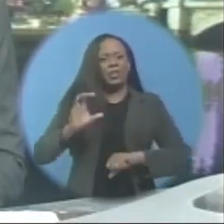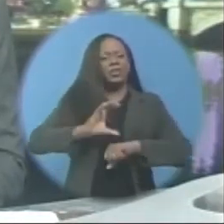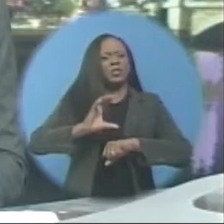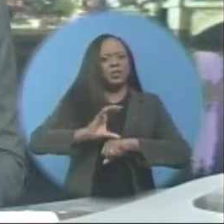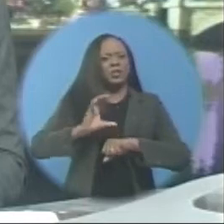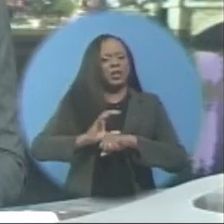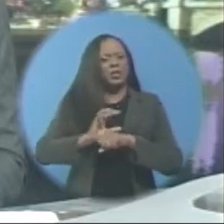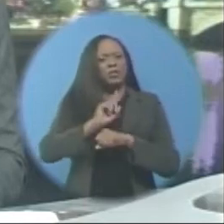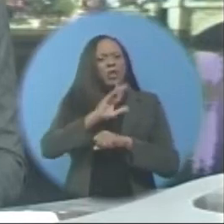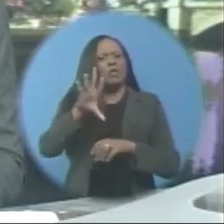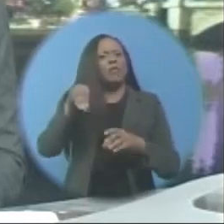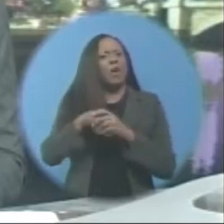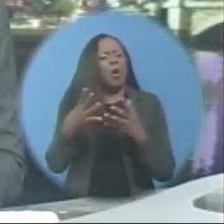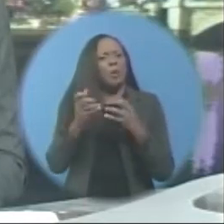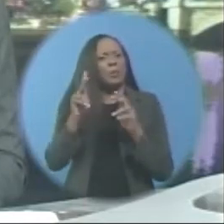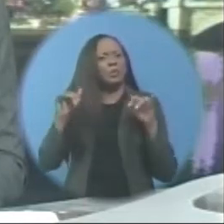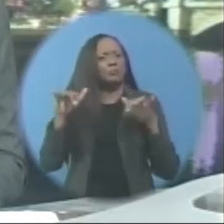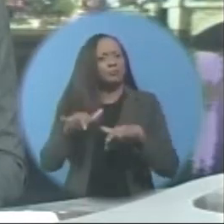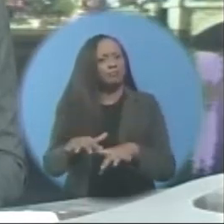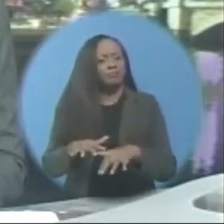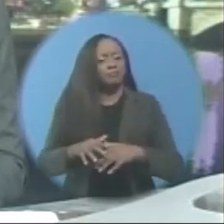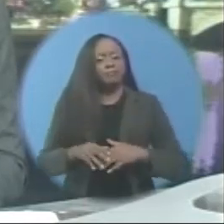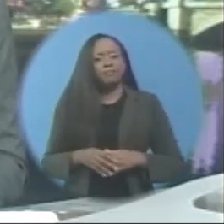also heavily involved in the effort.